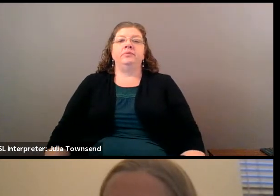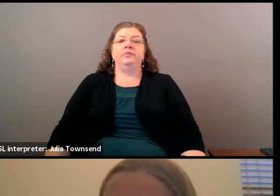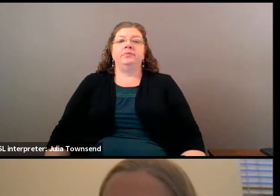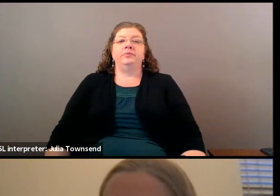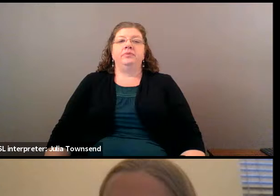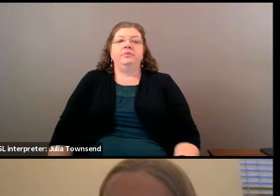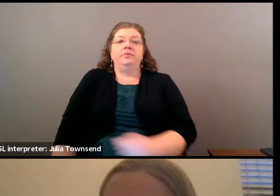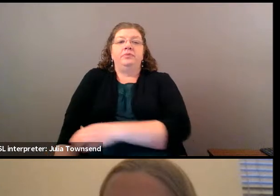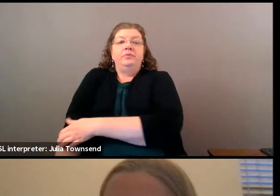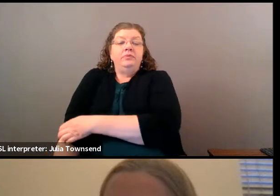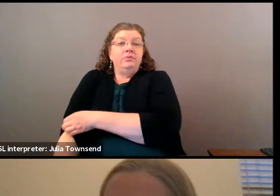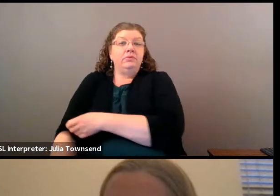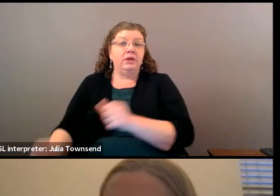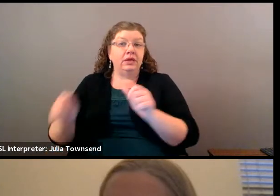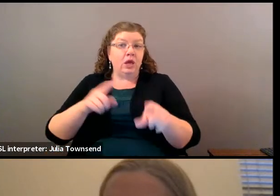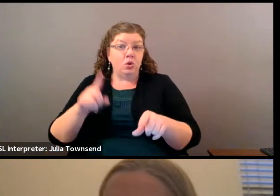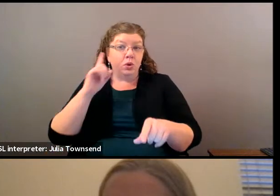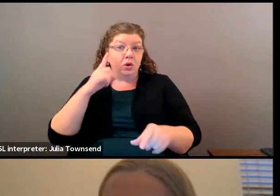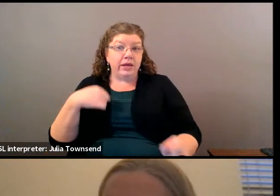Ms. Crawford, can you hear us?